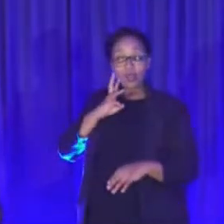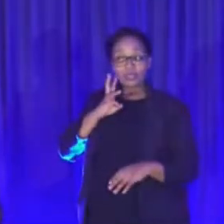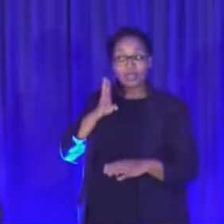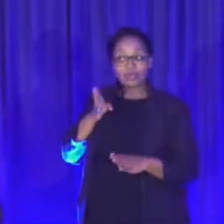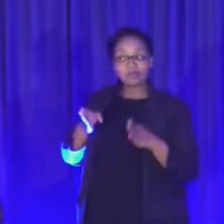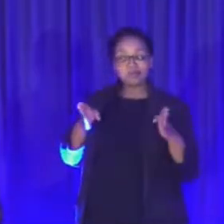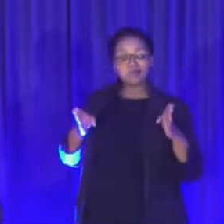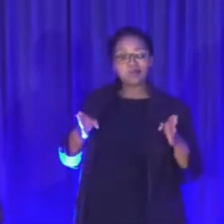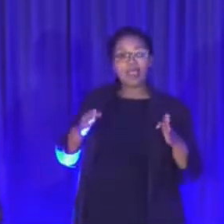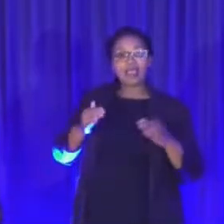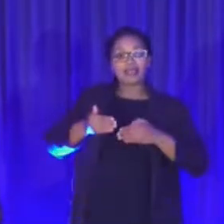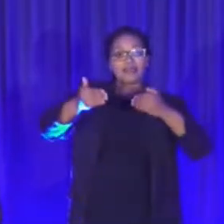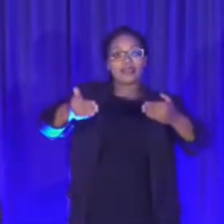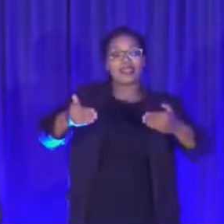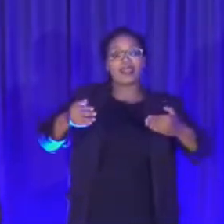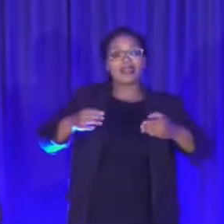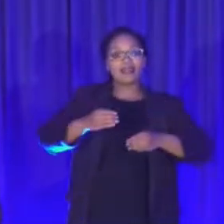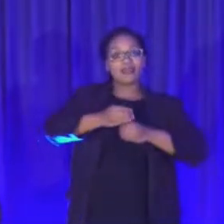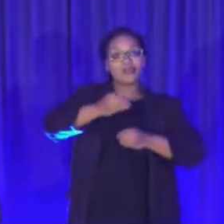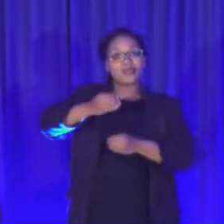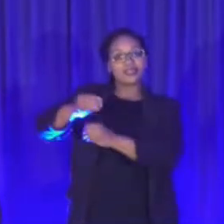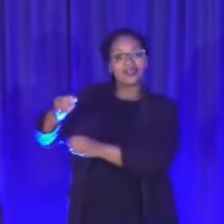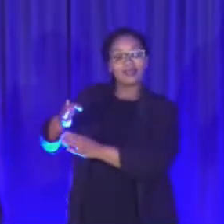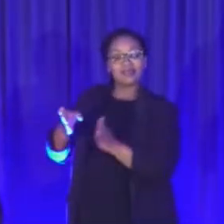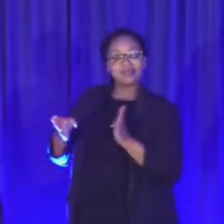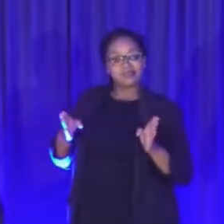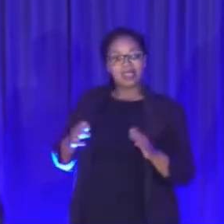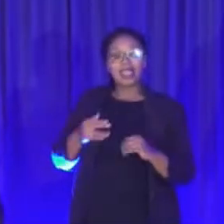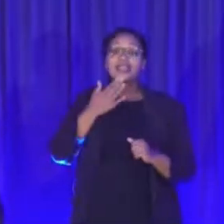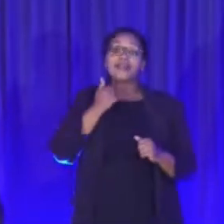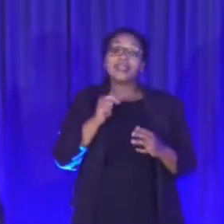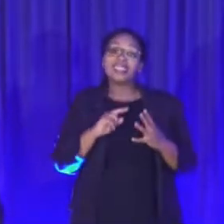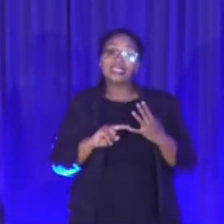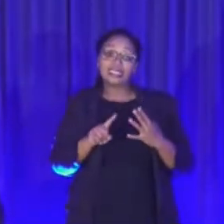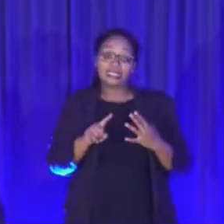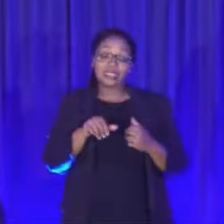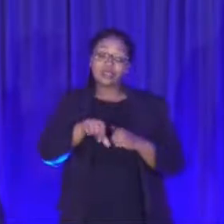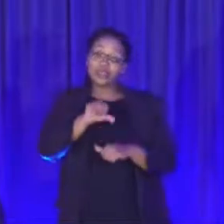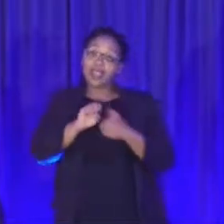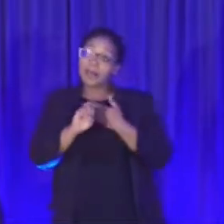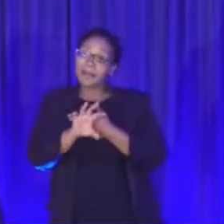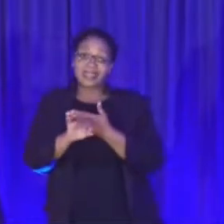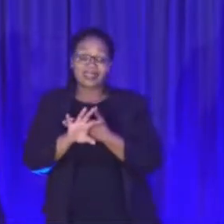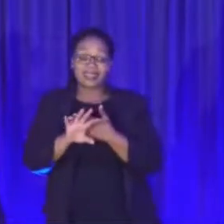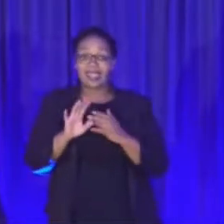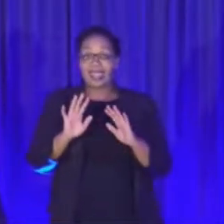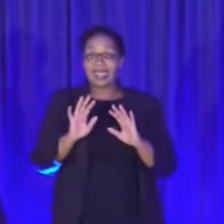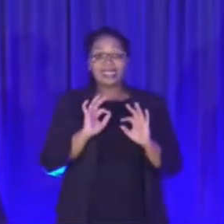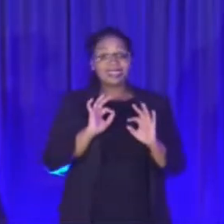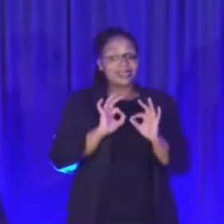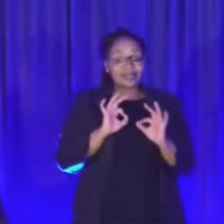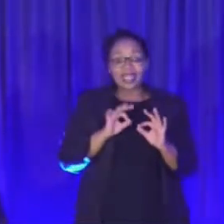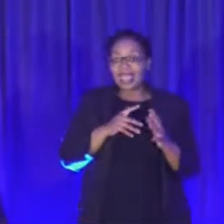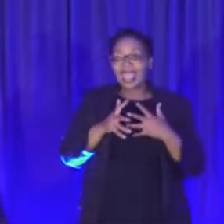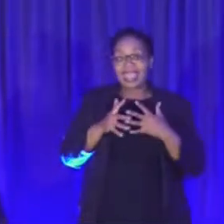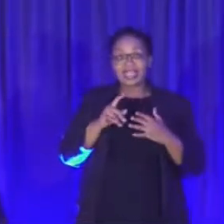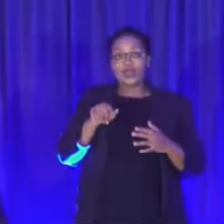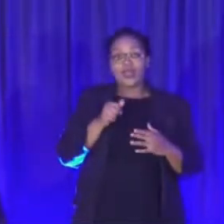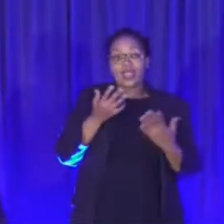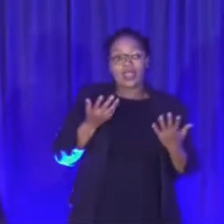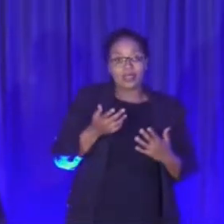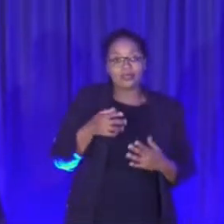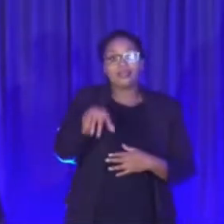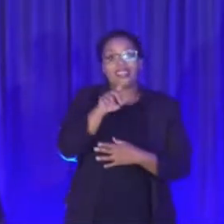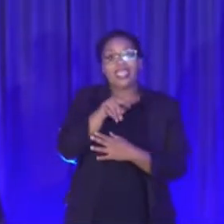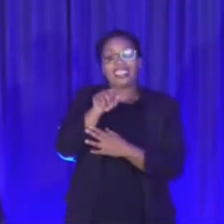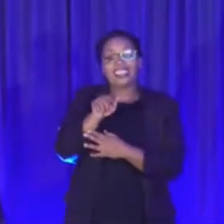back. And please go onto social media, specifically if you want to go into, well, any social media. We are at IEC South